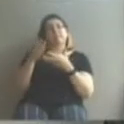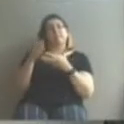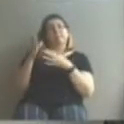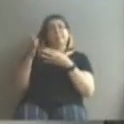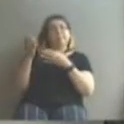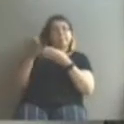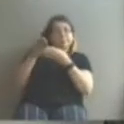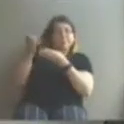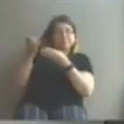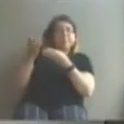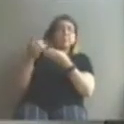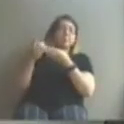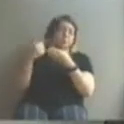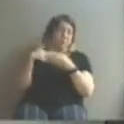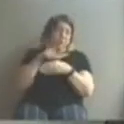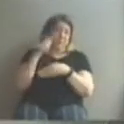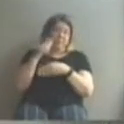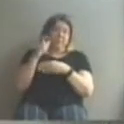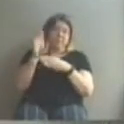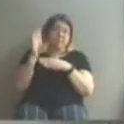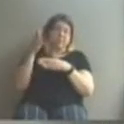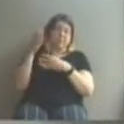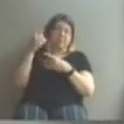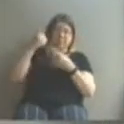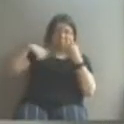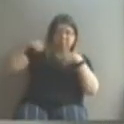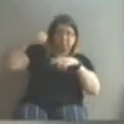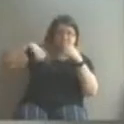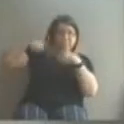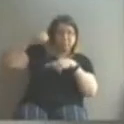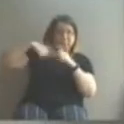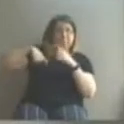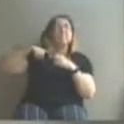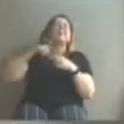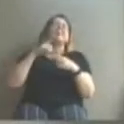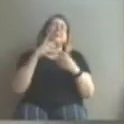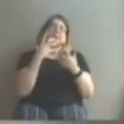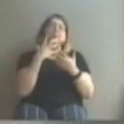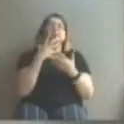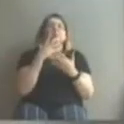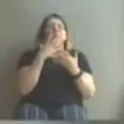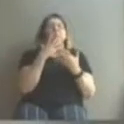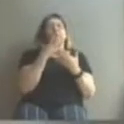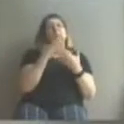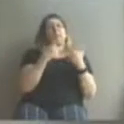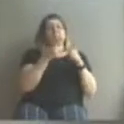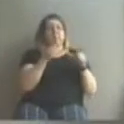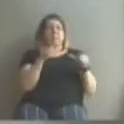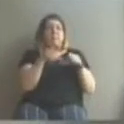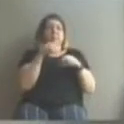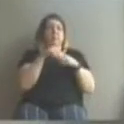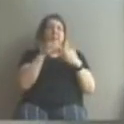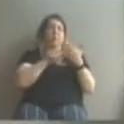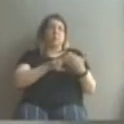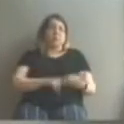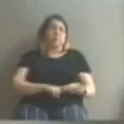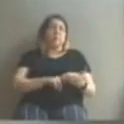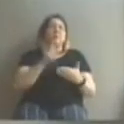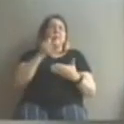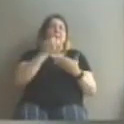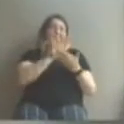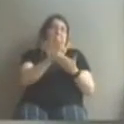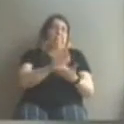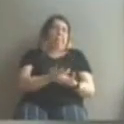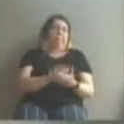plan that we're going to have to bargain in the upcoming negotiations? There are aspects of the language in the contract that we'll have to clean